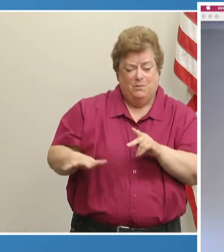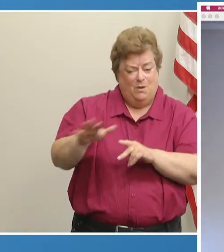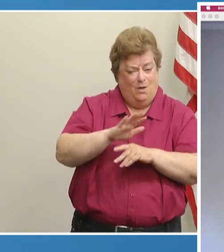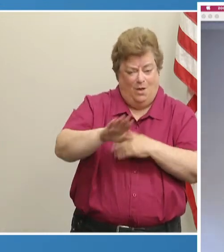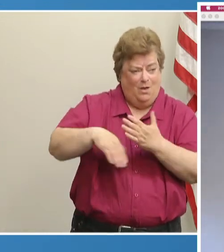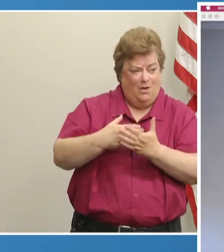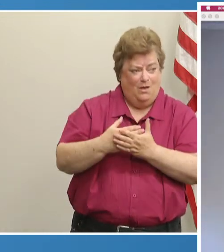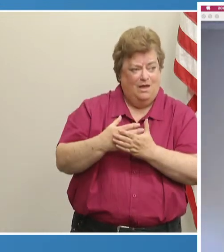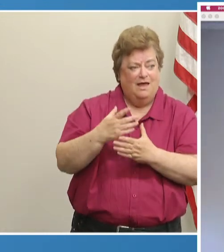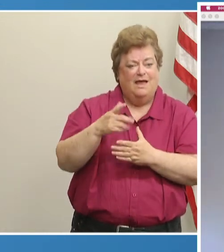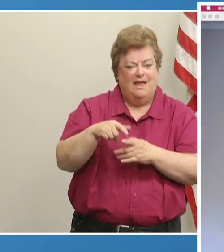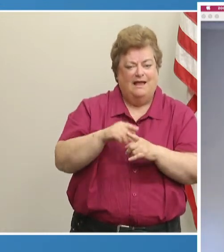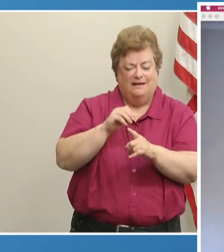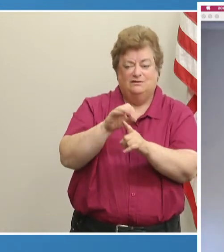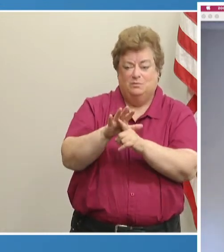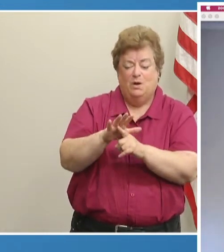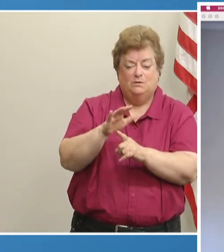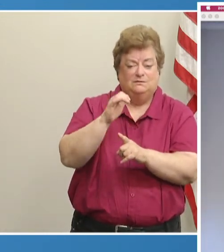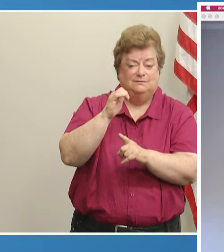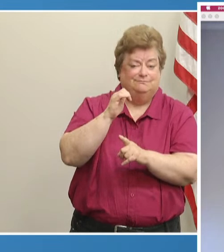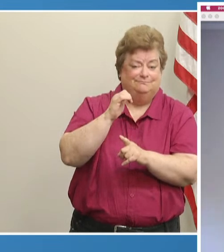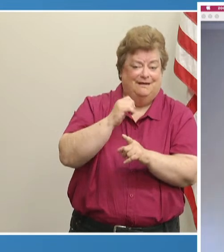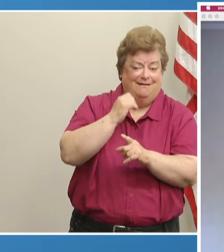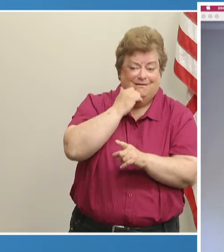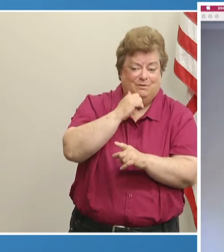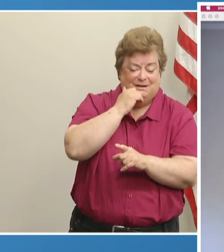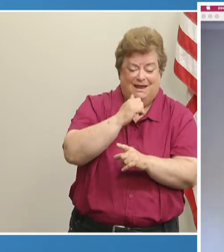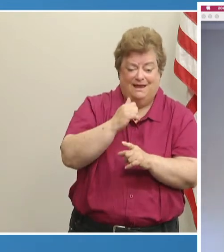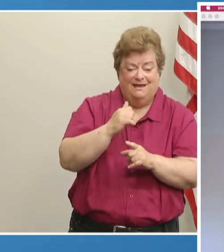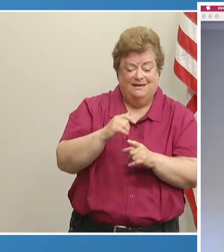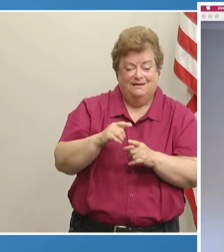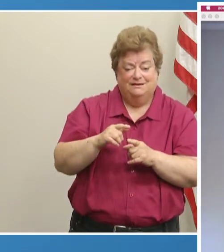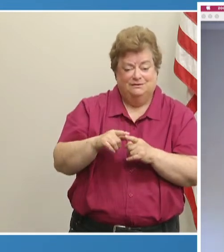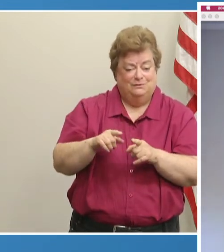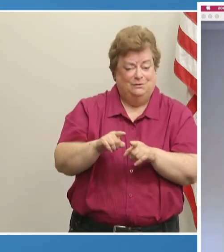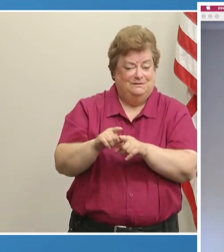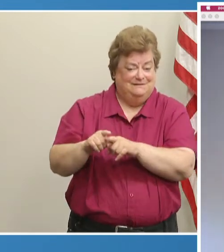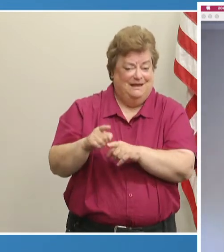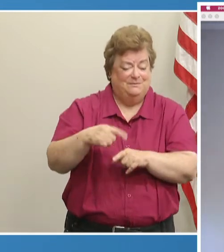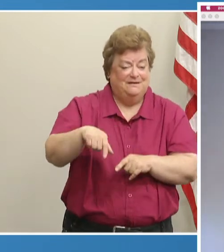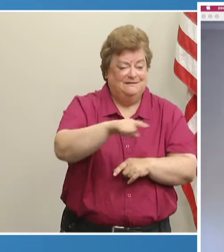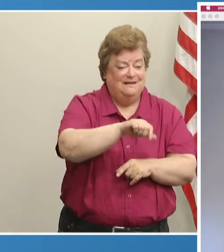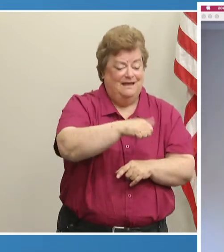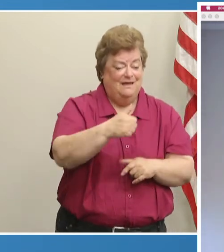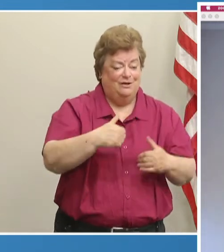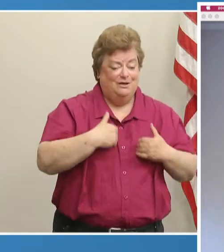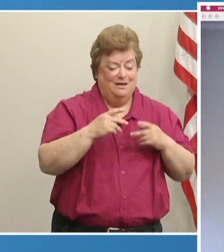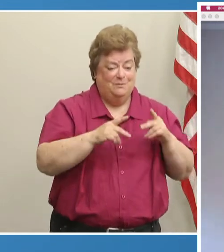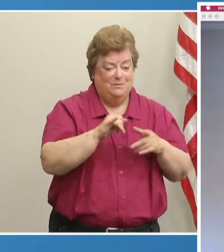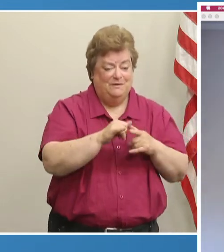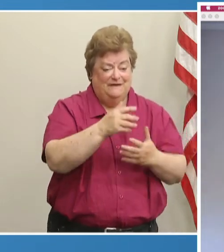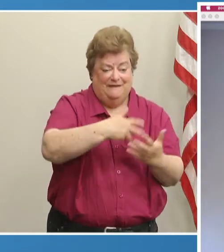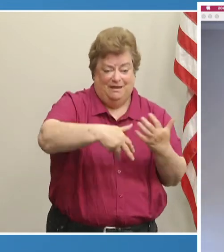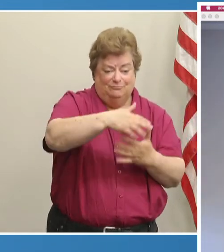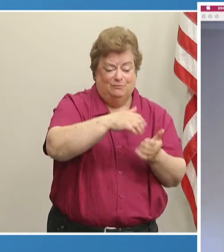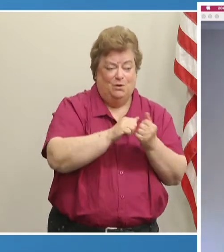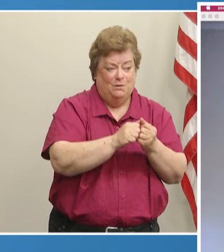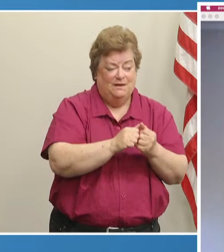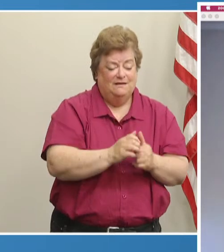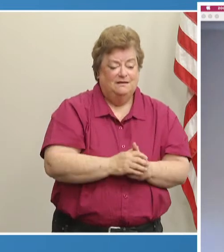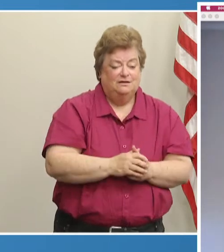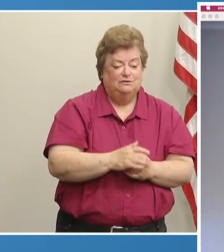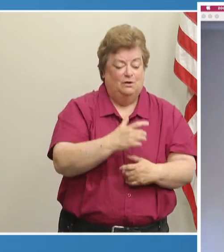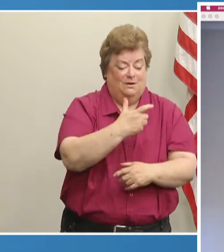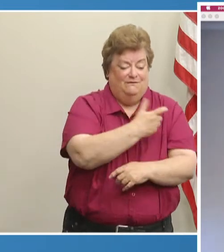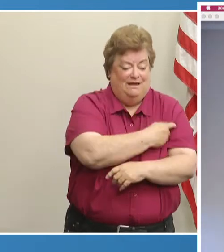and they are exposed on a regular basis to the rest of the young people that they live and work with. And so vaccinating